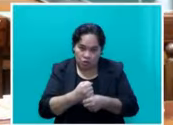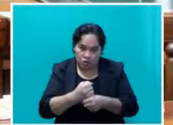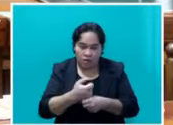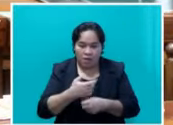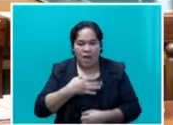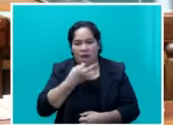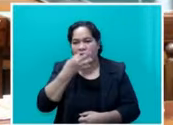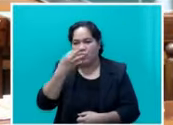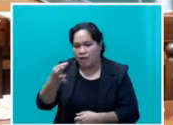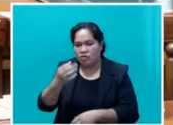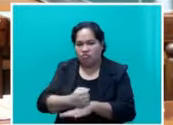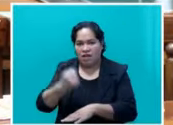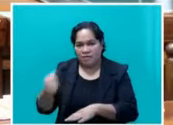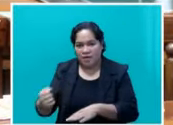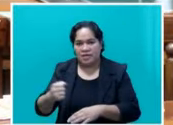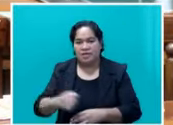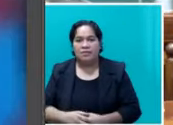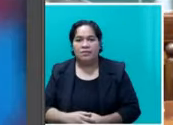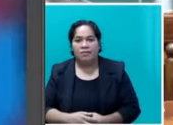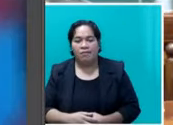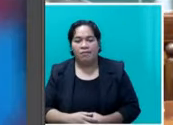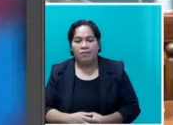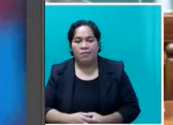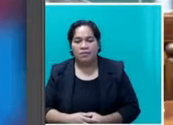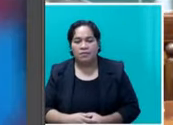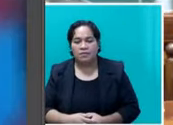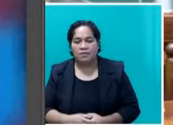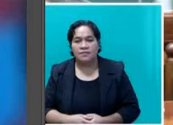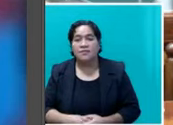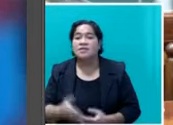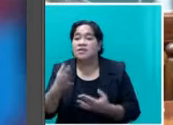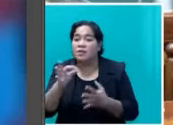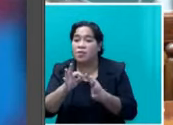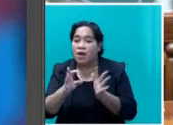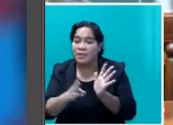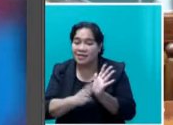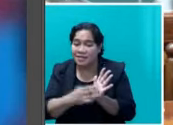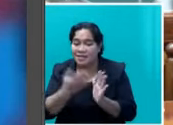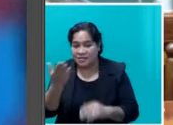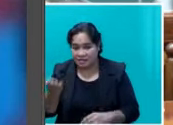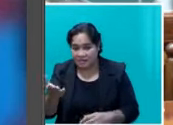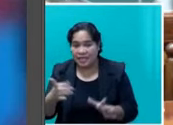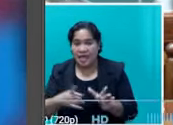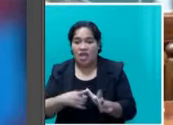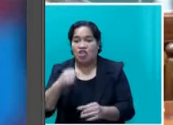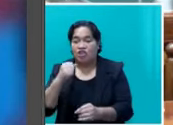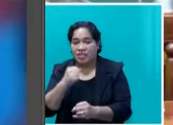request to the government, that is Honorable Prime Minister and Honorable Attorney